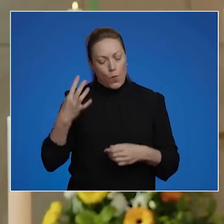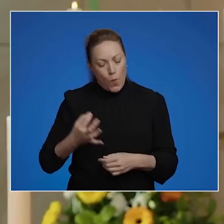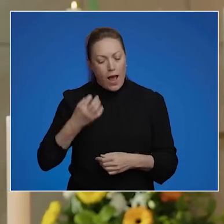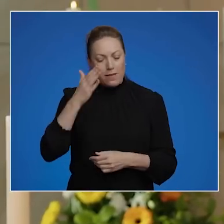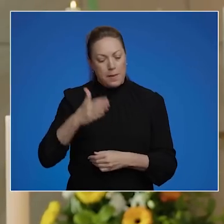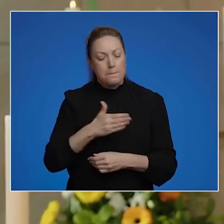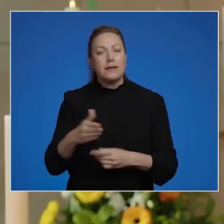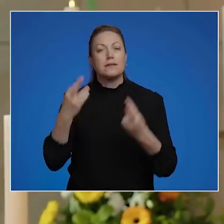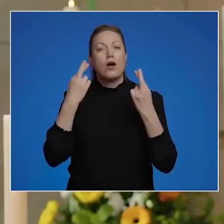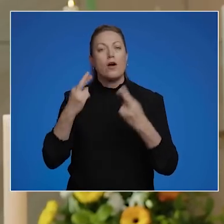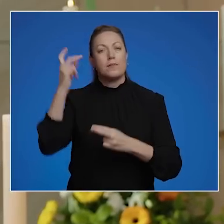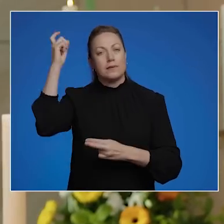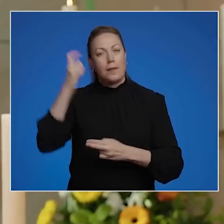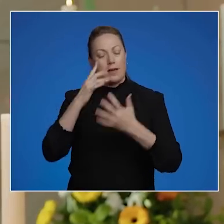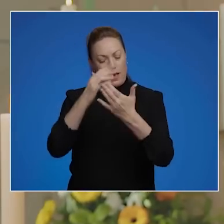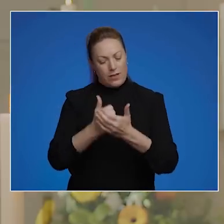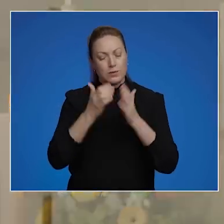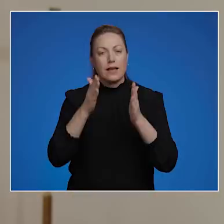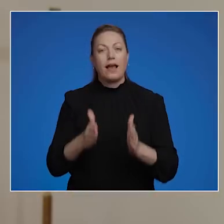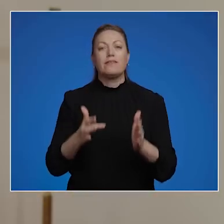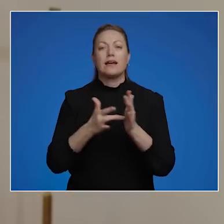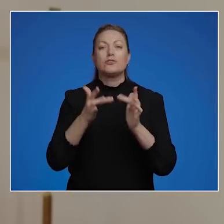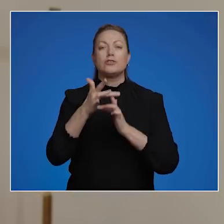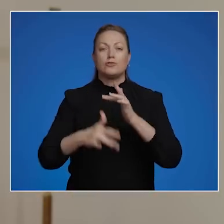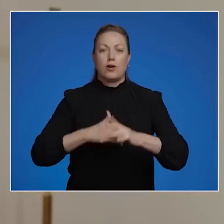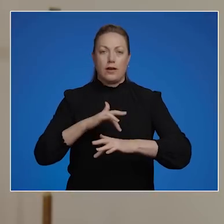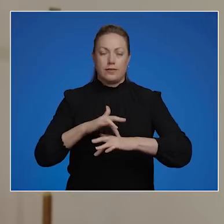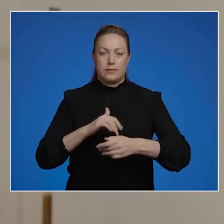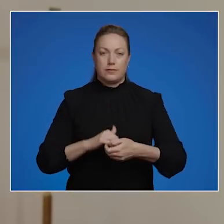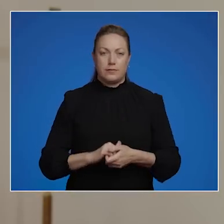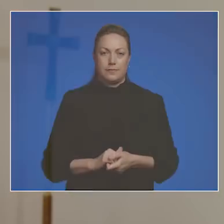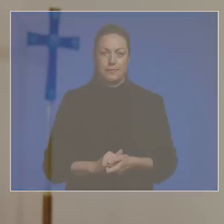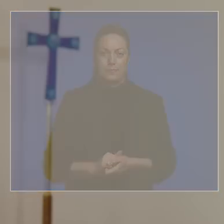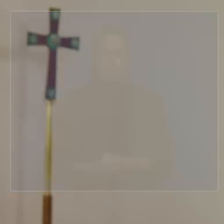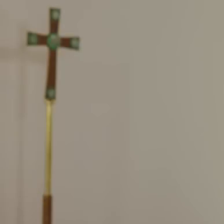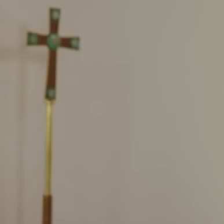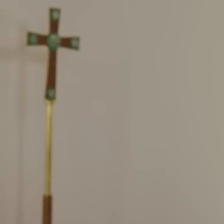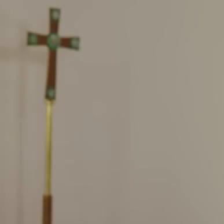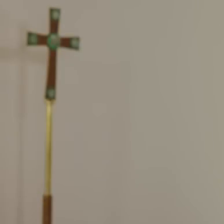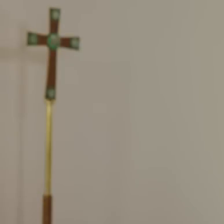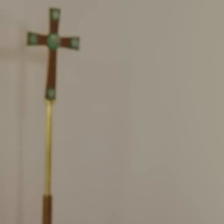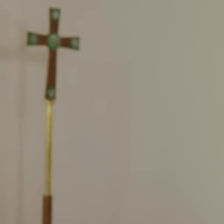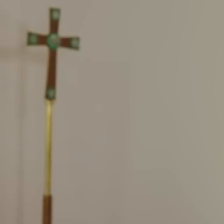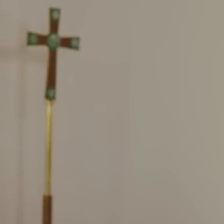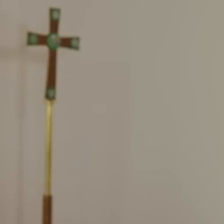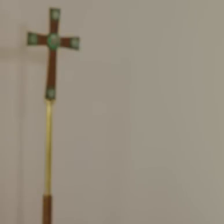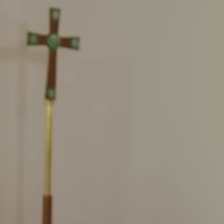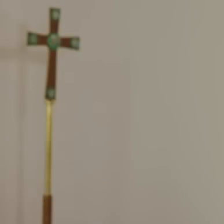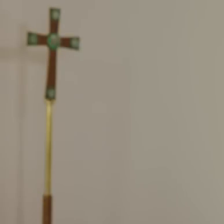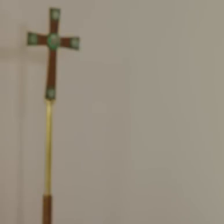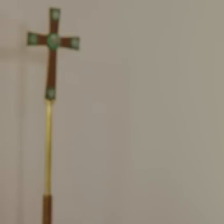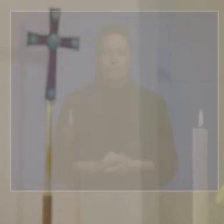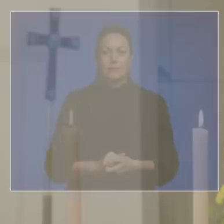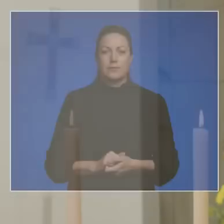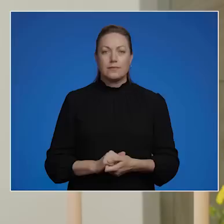hope and the coming of our Saviour, Jesus Christ. For the kingdom and the power of the glory are yours now and